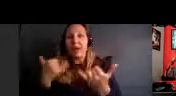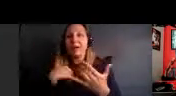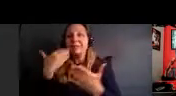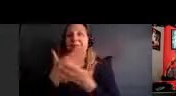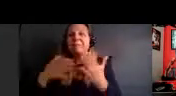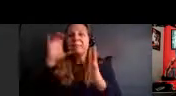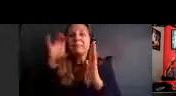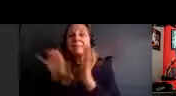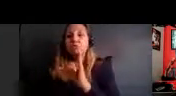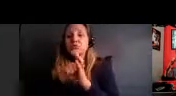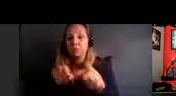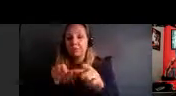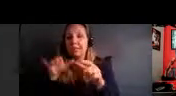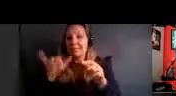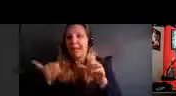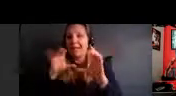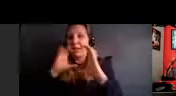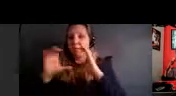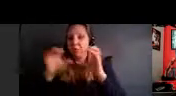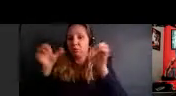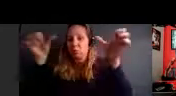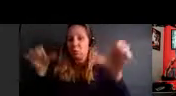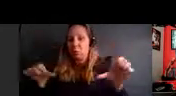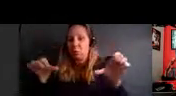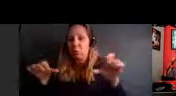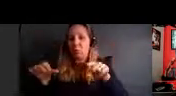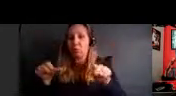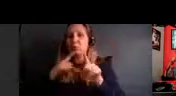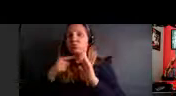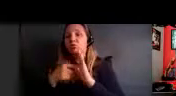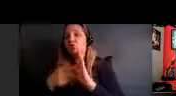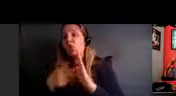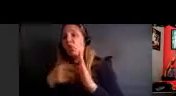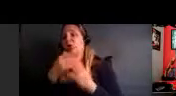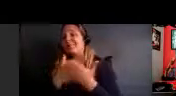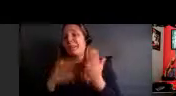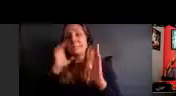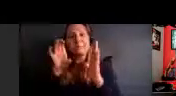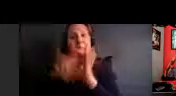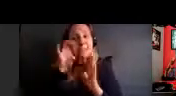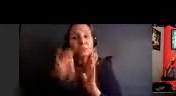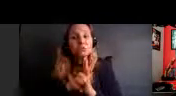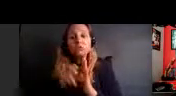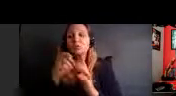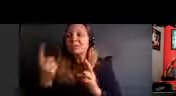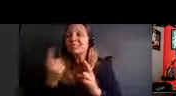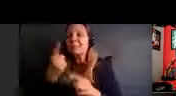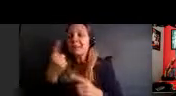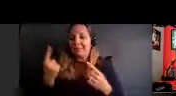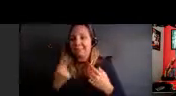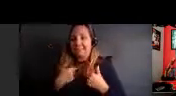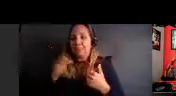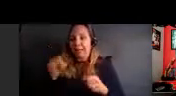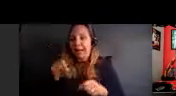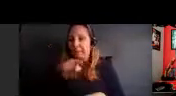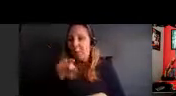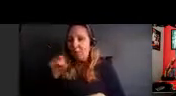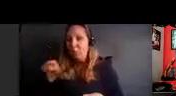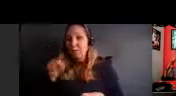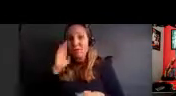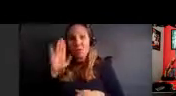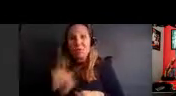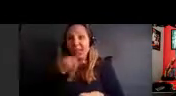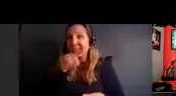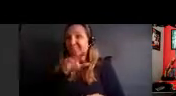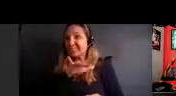graphics there of what communication boards are, with just some graphics or some key things that individuals can point to. They can also spell out entire